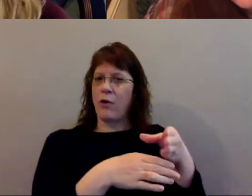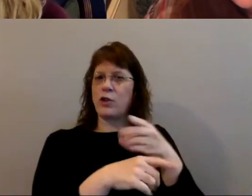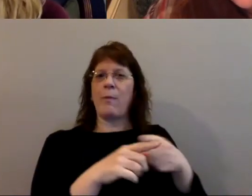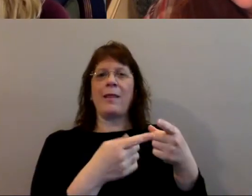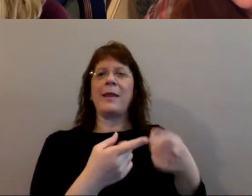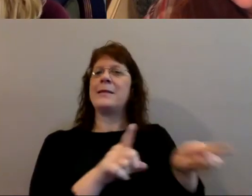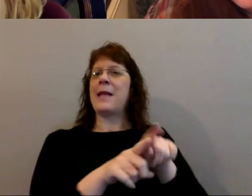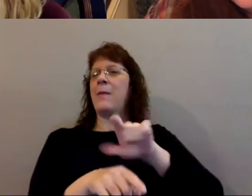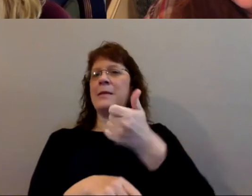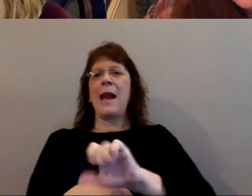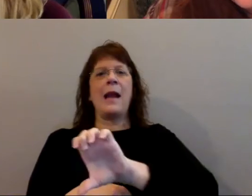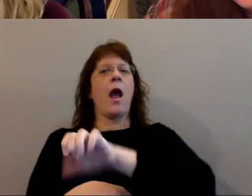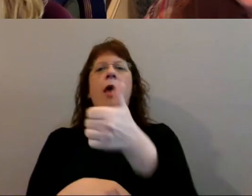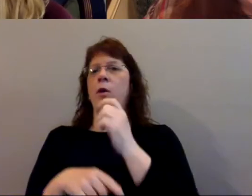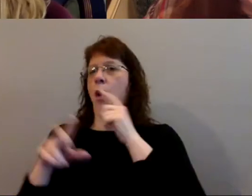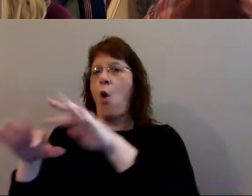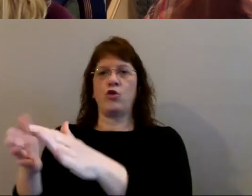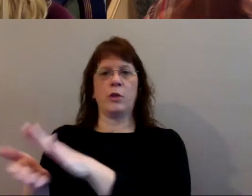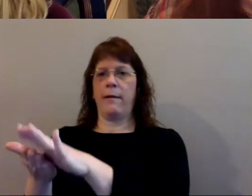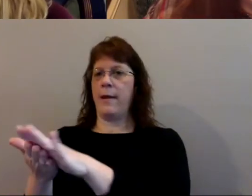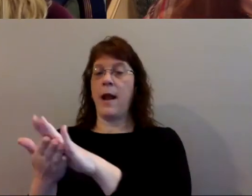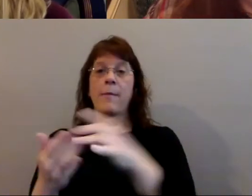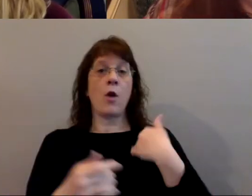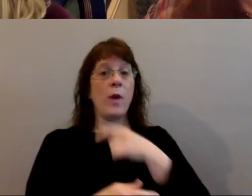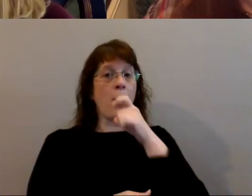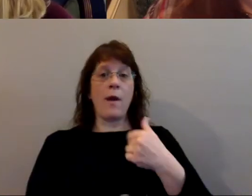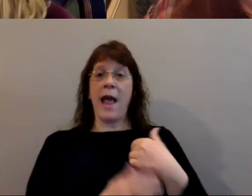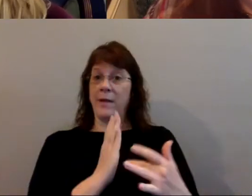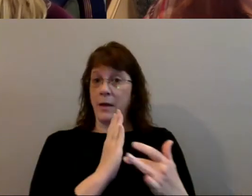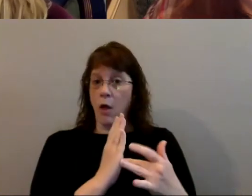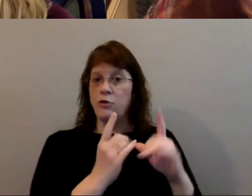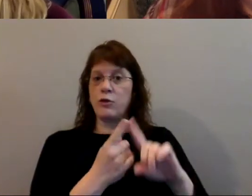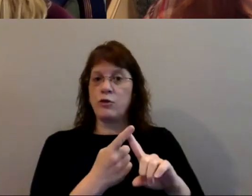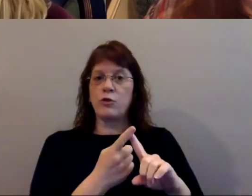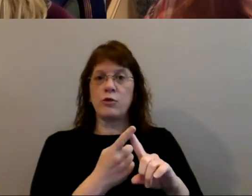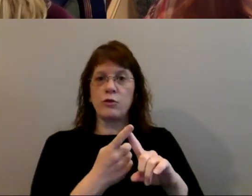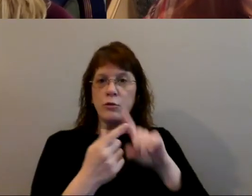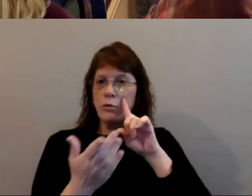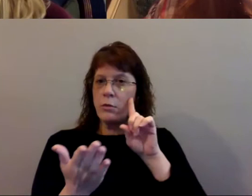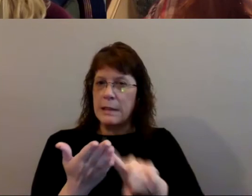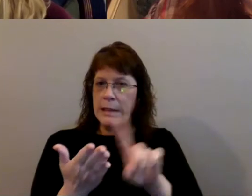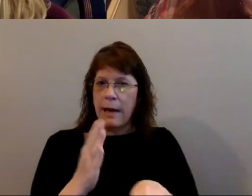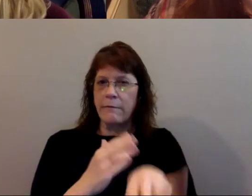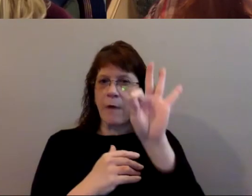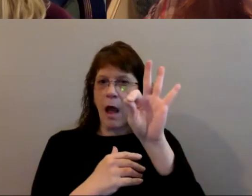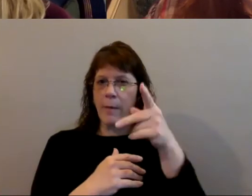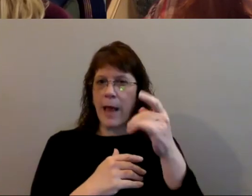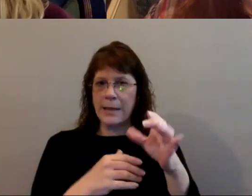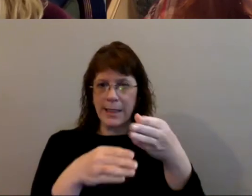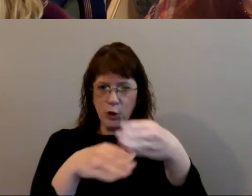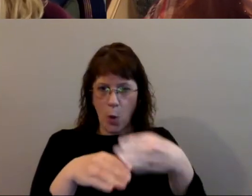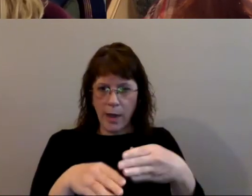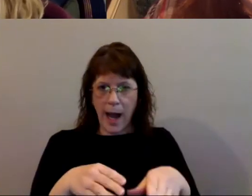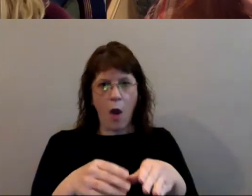ocean cleanup at that point. We just don't have the technology to detect the plastic and to sort it out efficiently